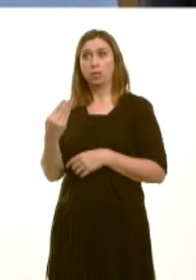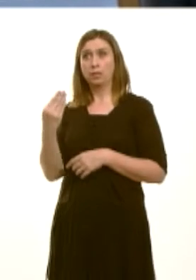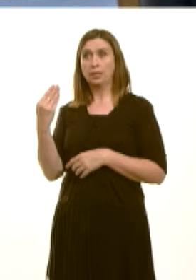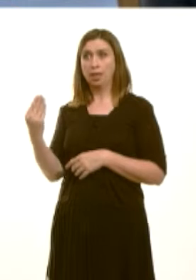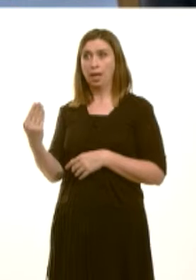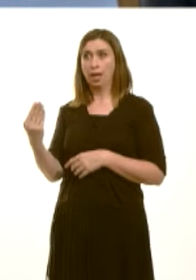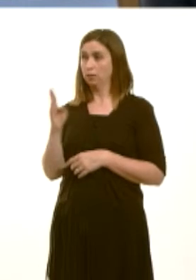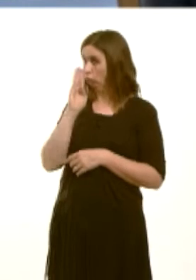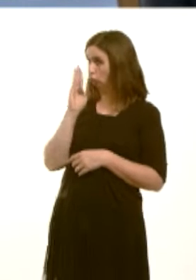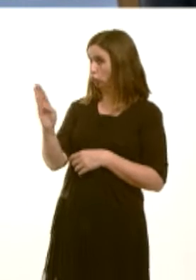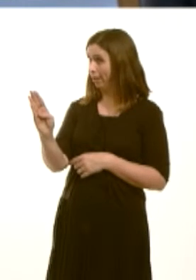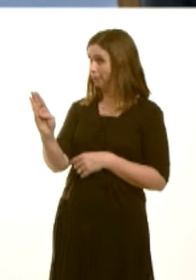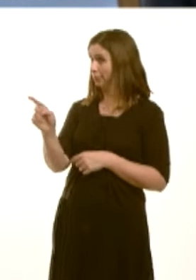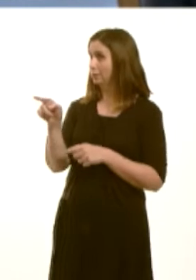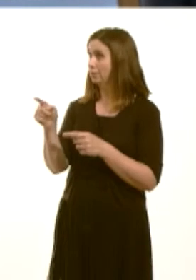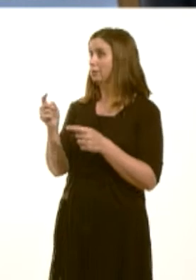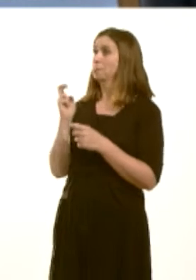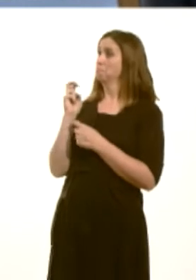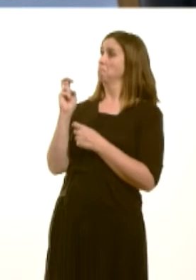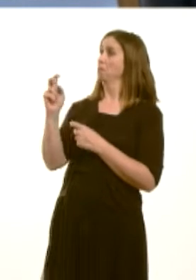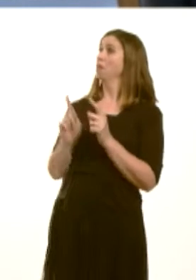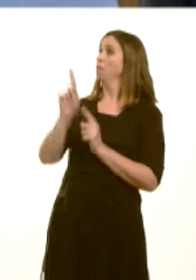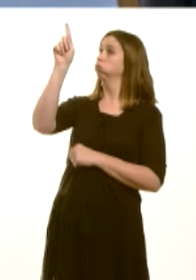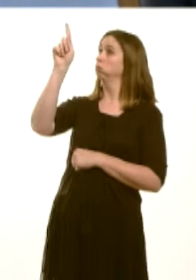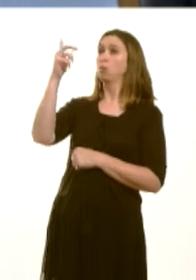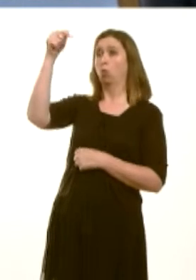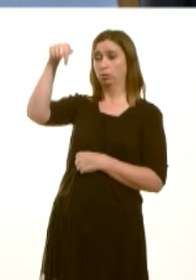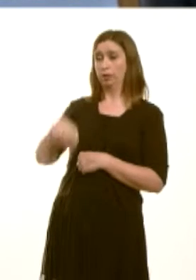to travel on public transport from north to south, or there were